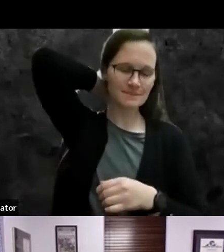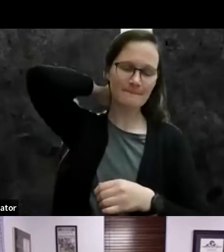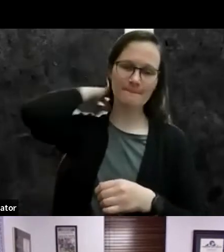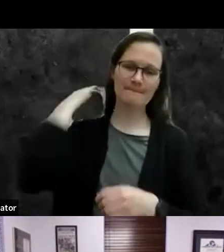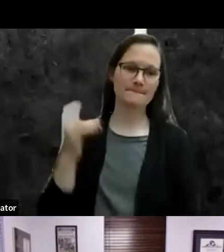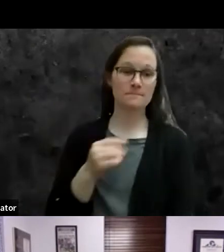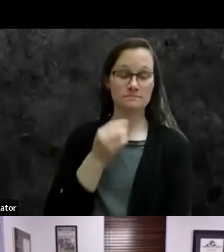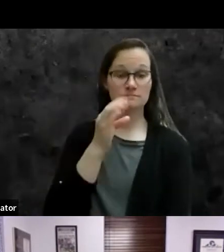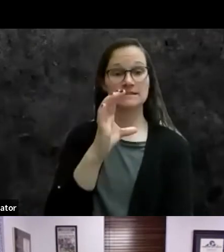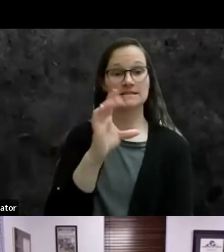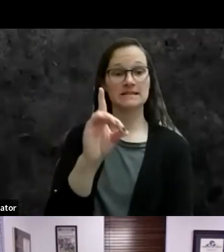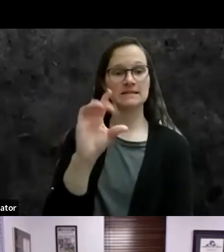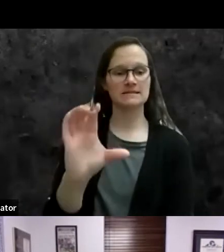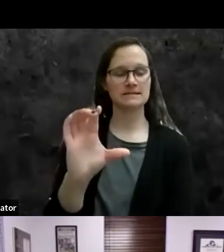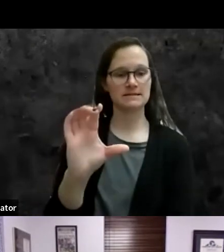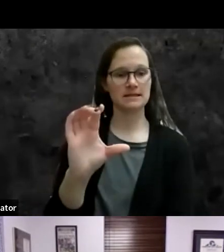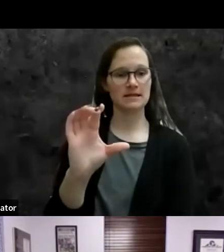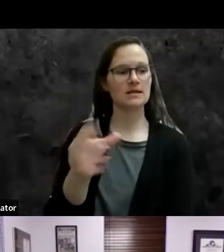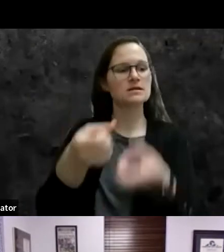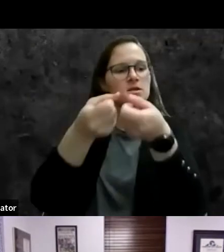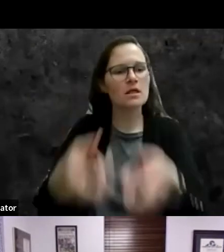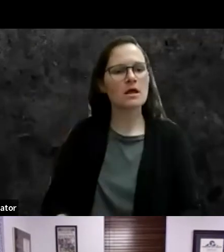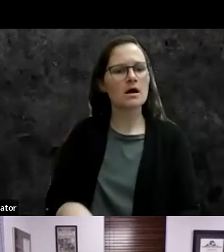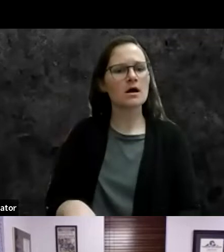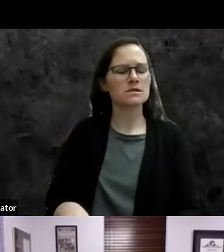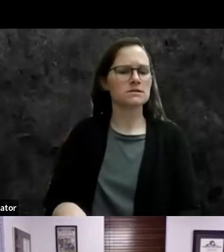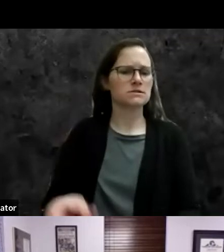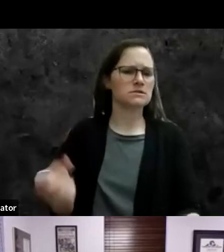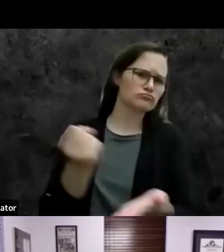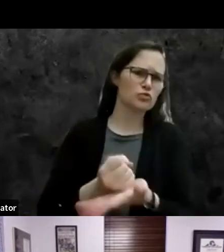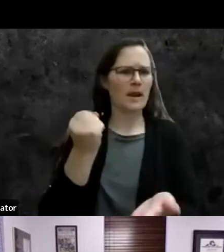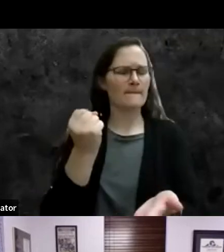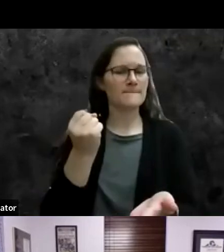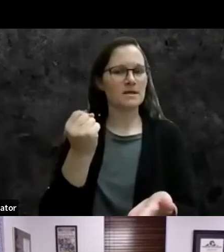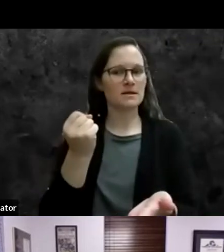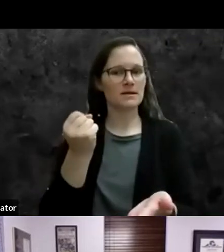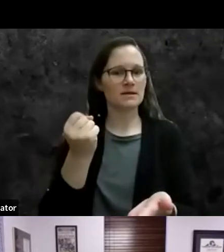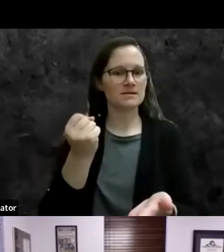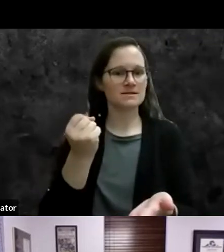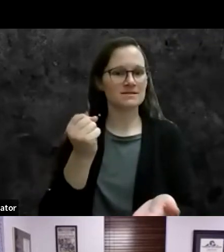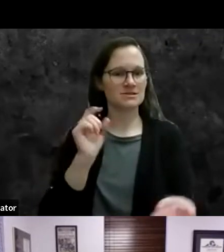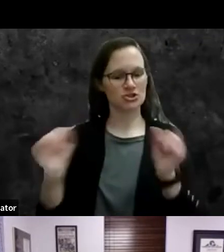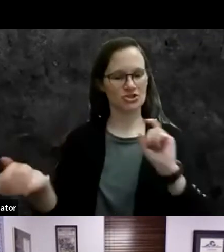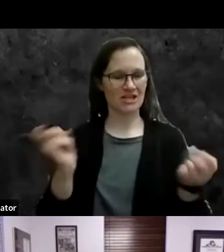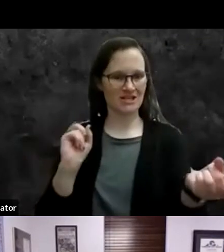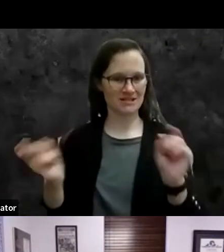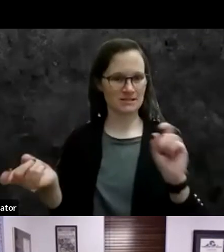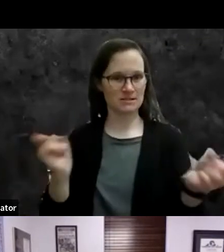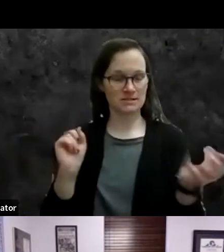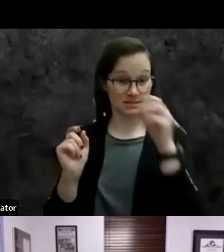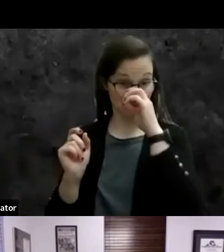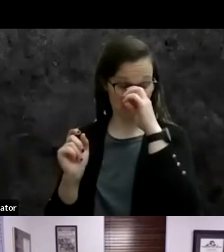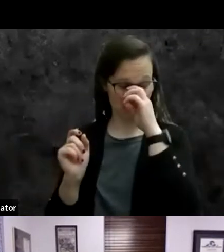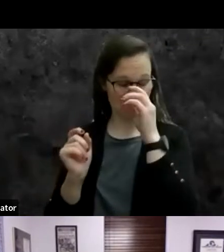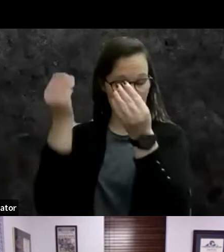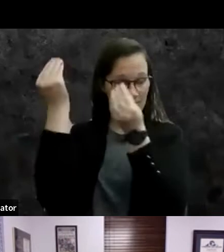lost credibility by continuously moving the goalposts and giving us always changing information? Yeah, well, in fairness to the CDC and